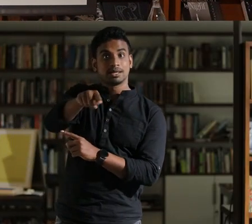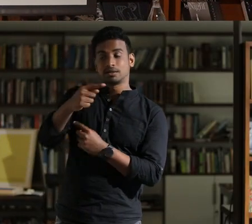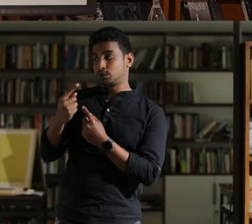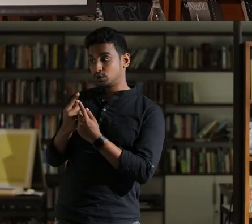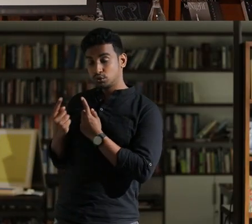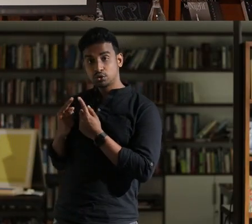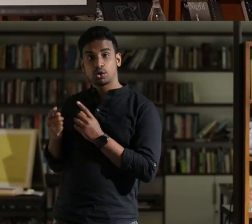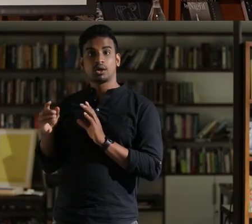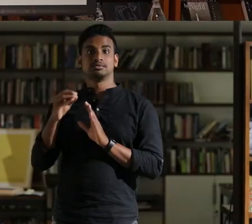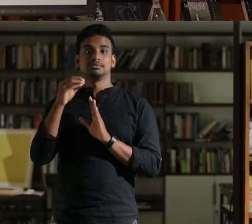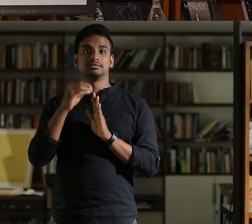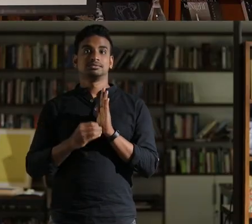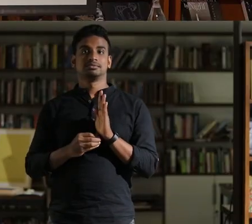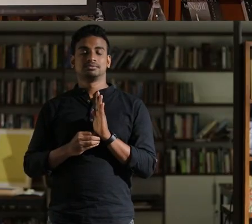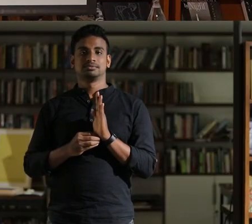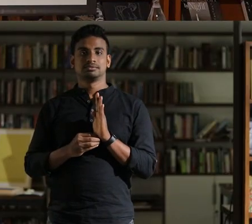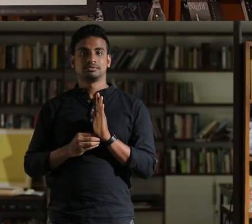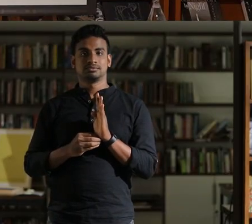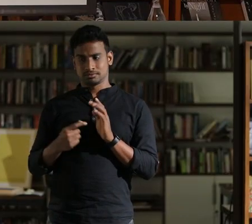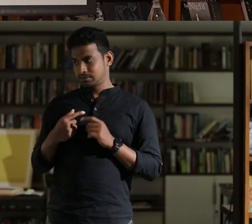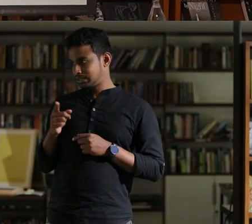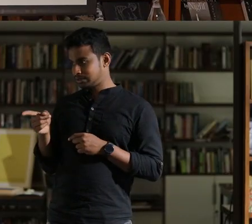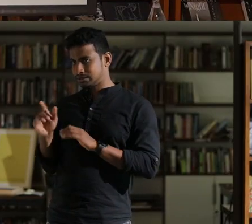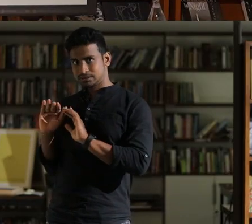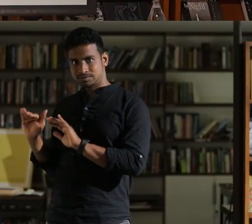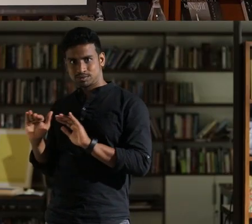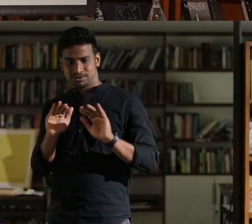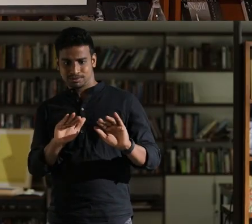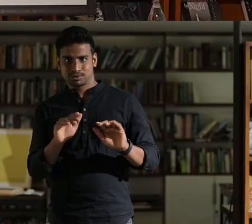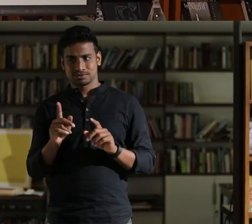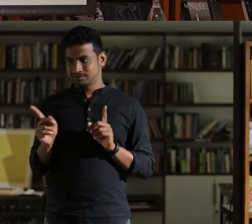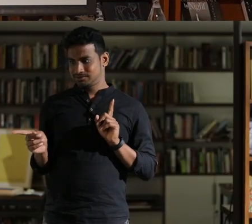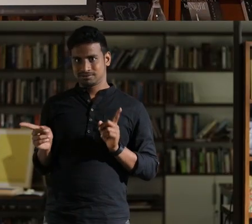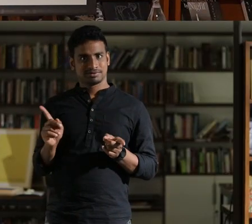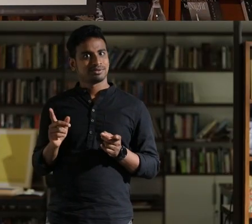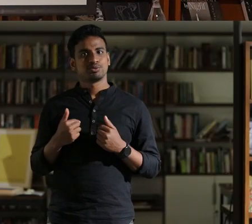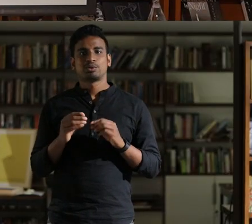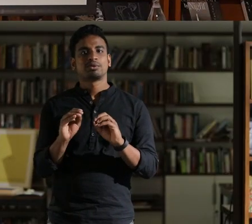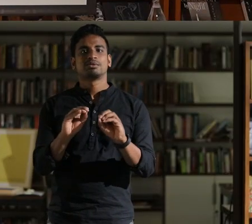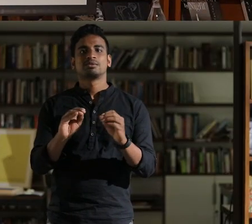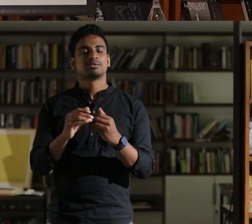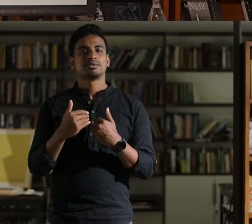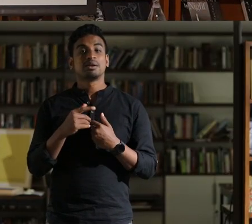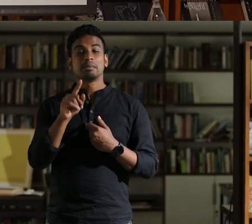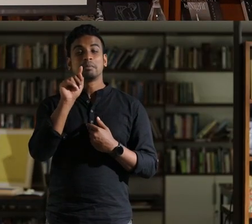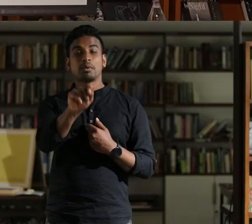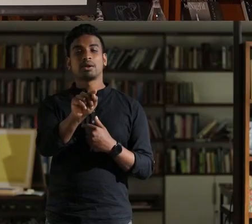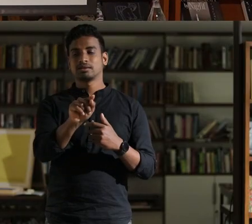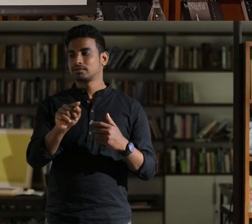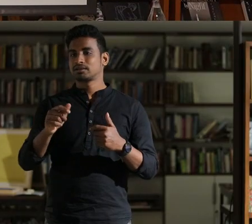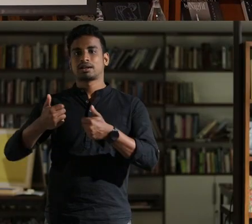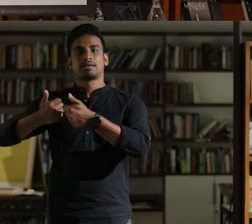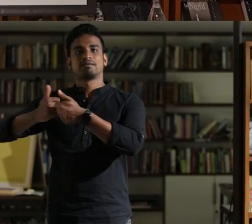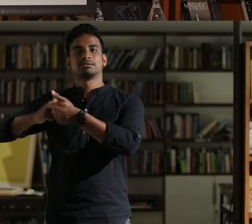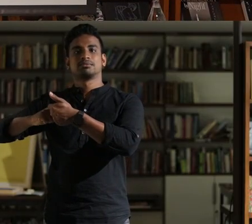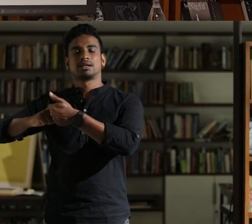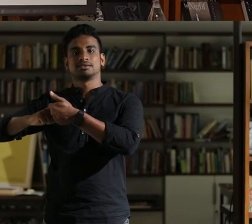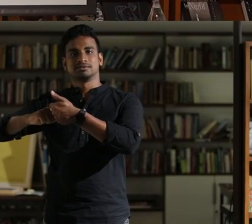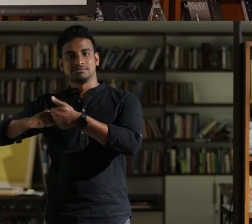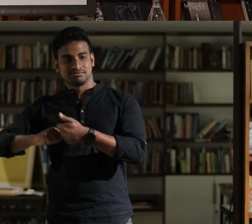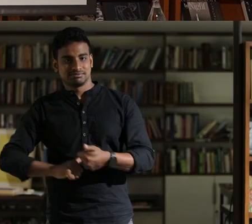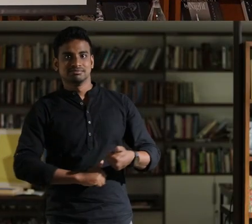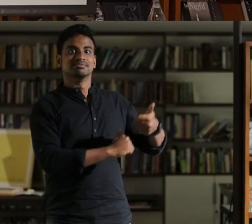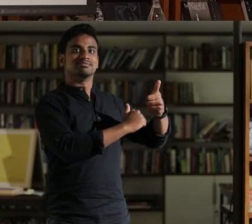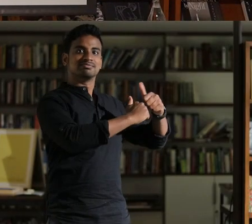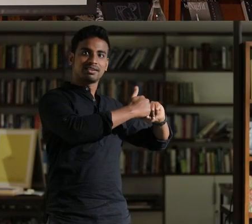We're not really taking sides. What the archive is meant to do is show the diversity of expressions